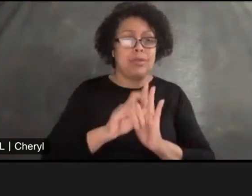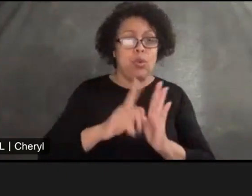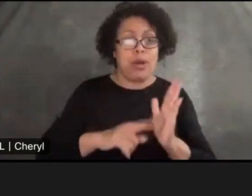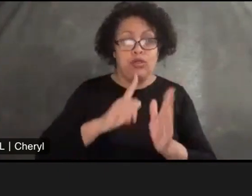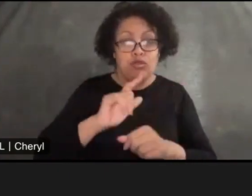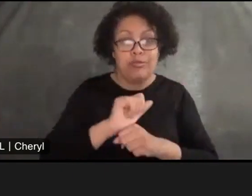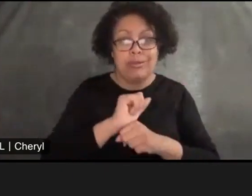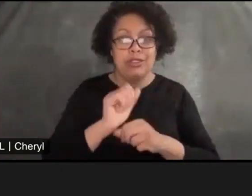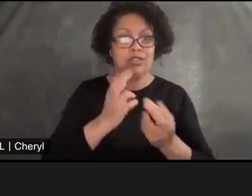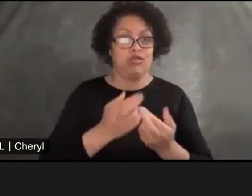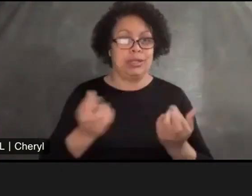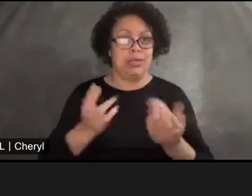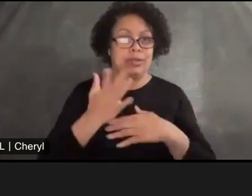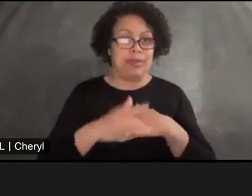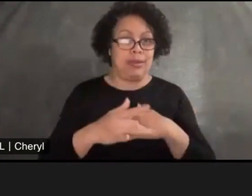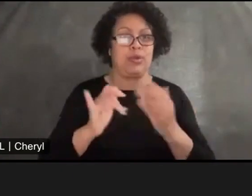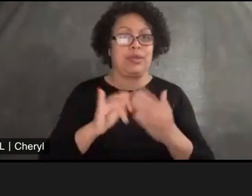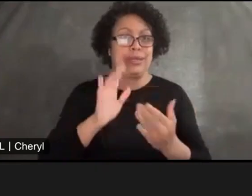need.